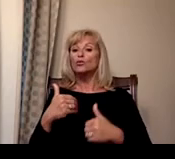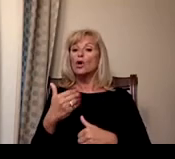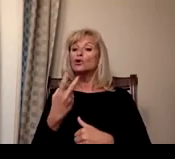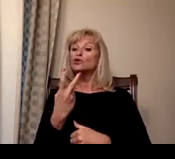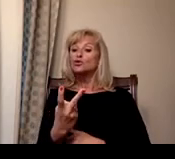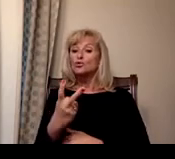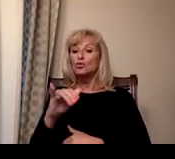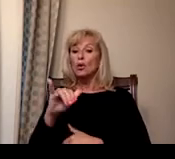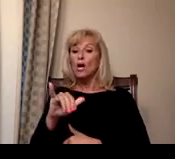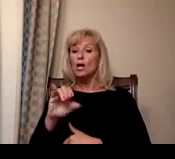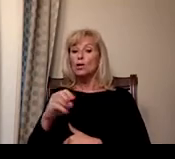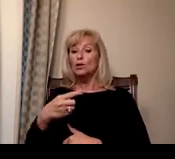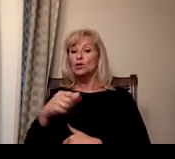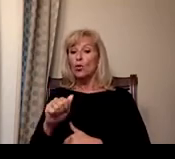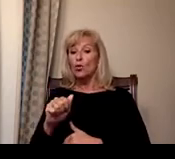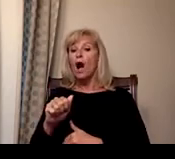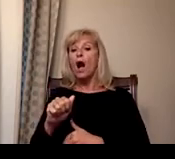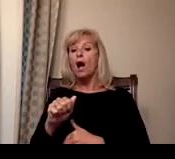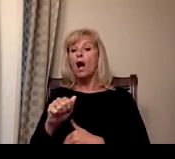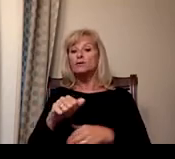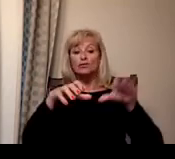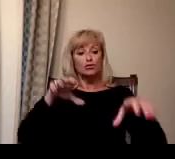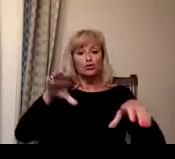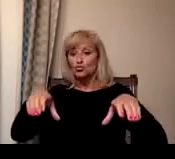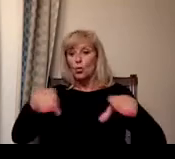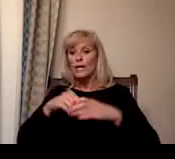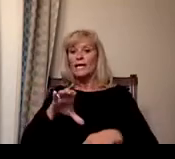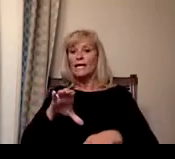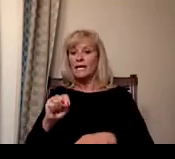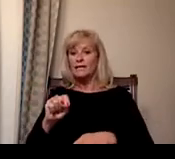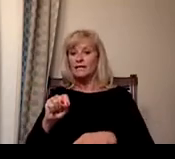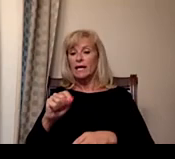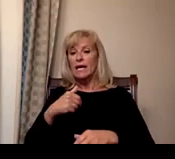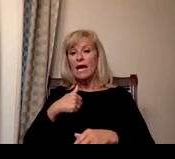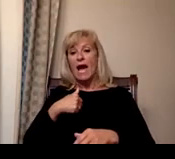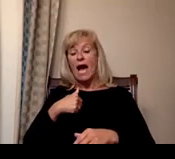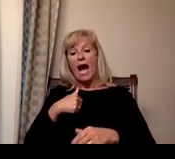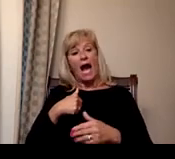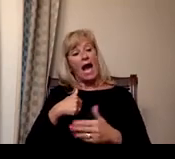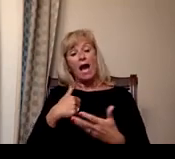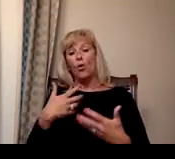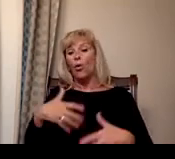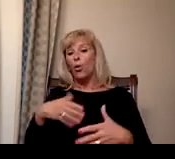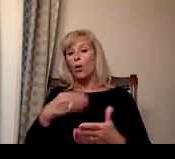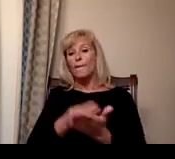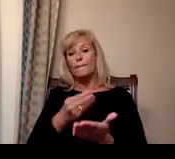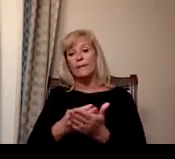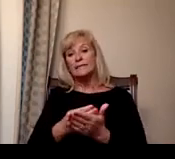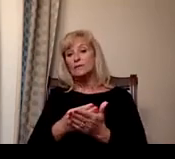in Connecticut, and I was experiencing a tremendous amount of financial difficulty during that